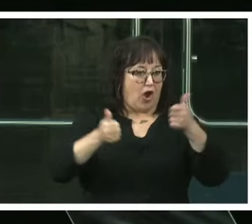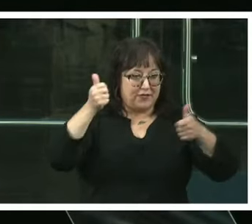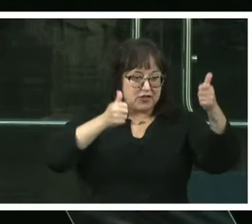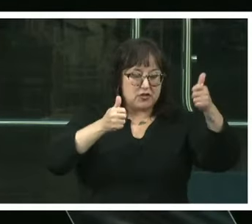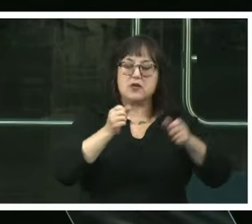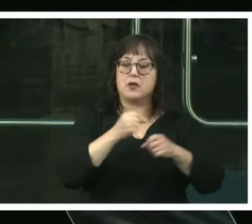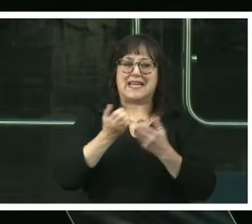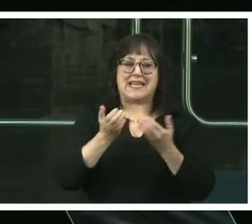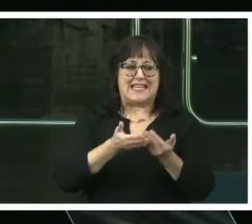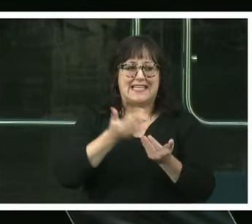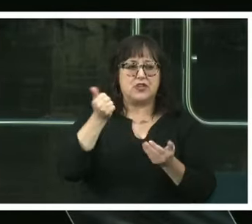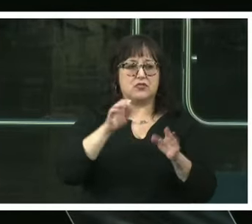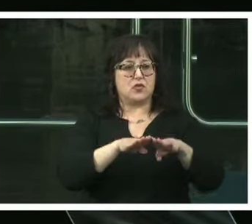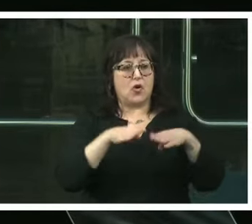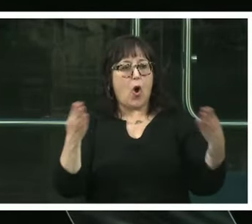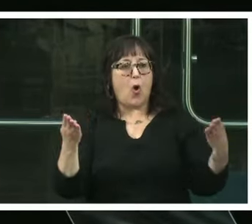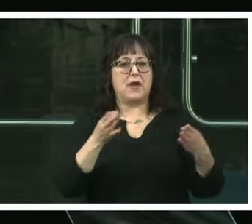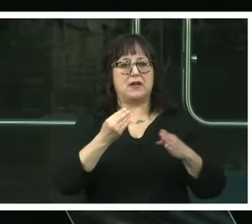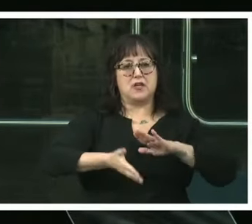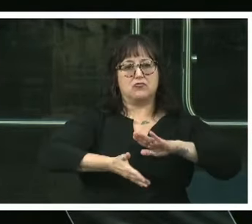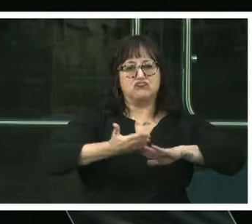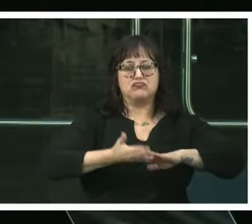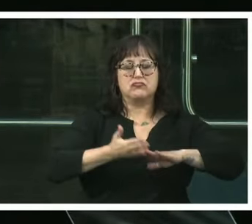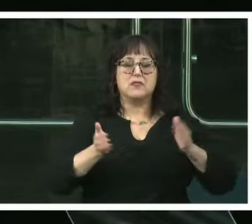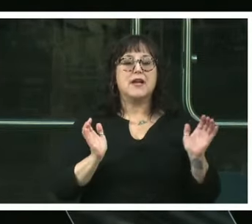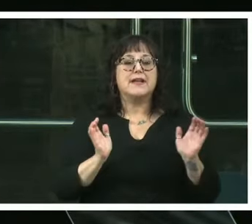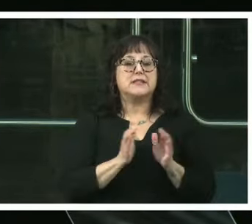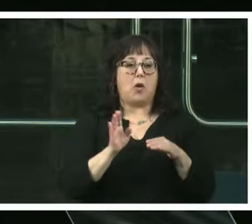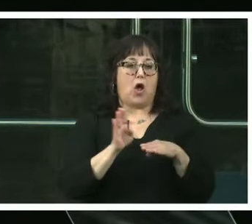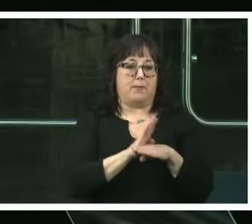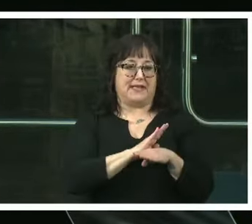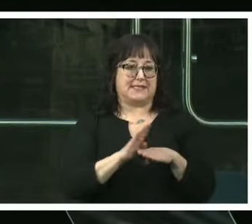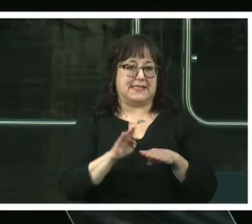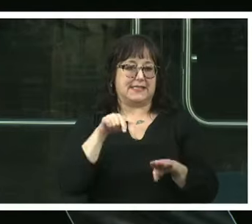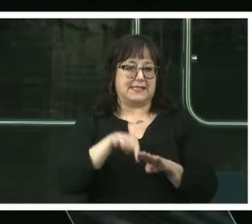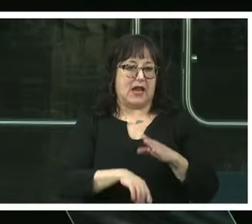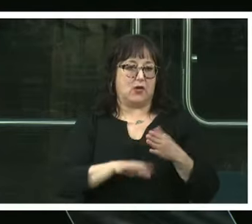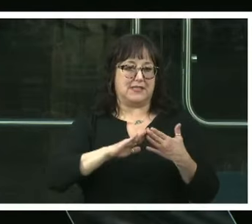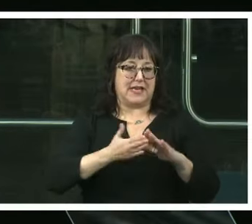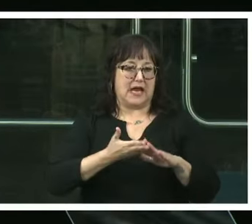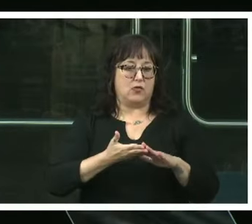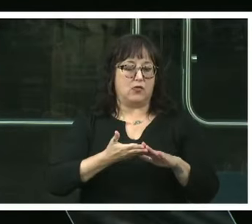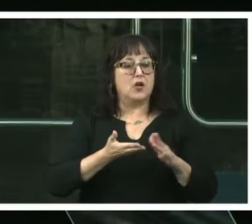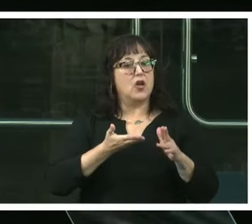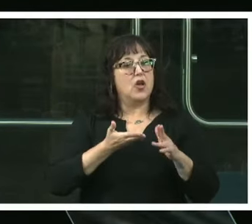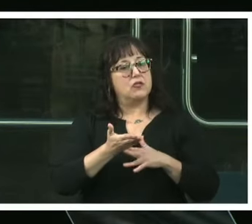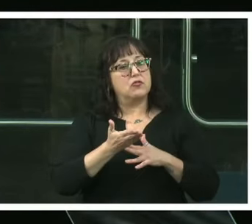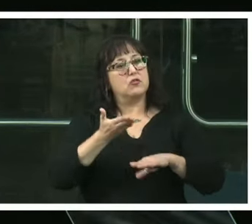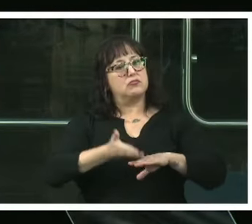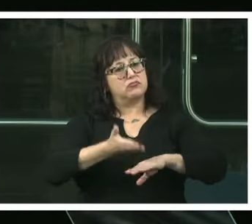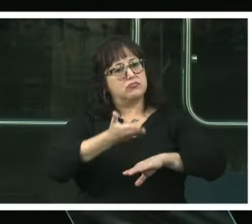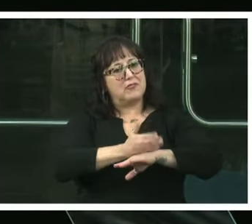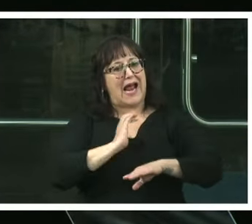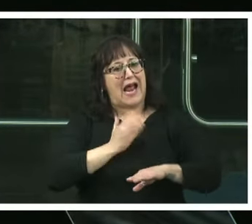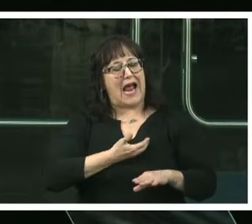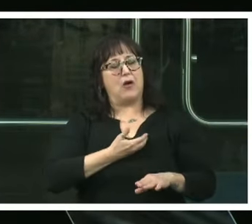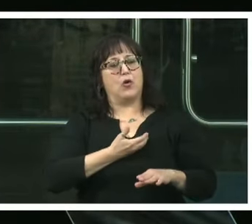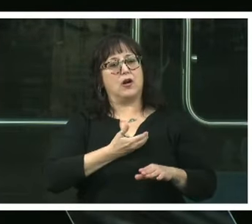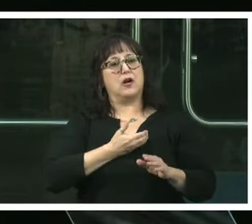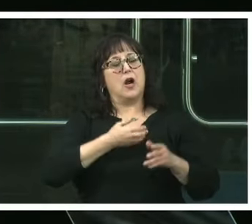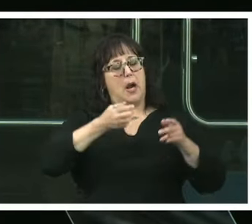to open and operate small businesses downtown through improving our permitting process.